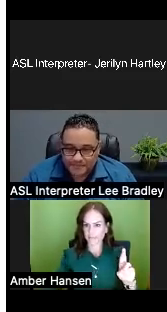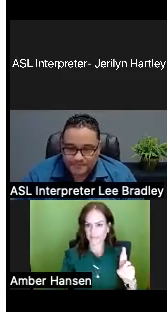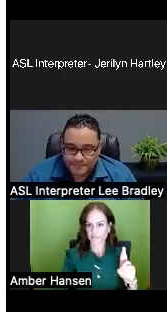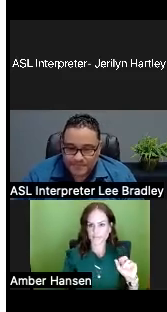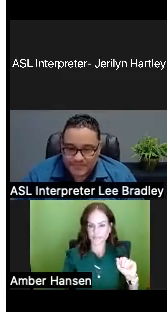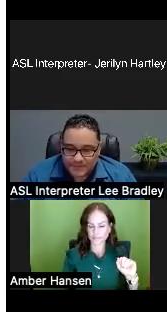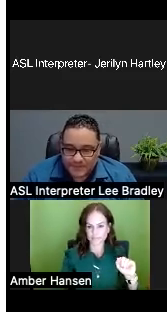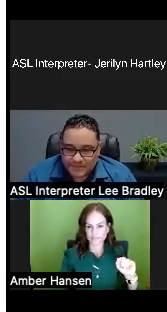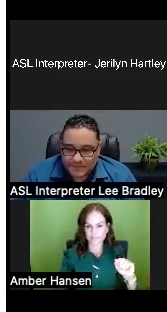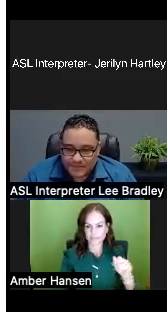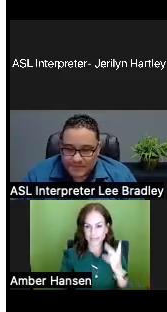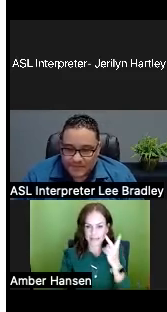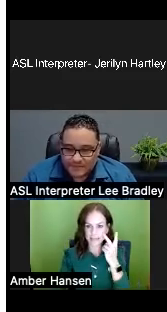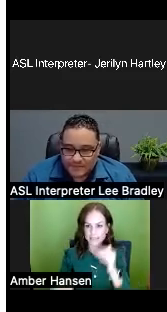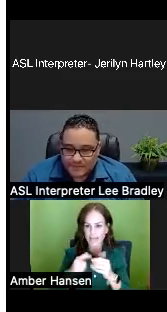Ready?